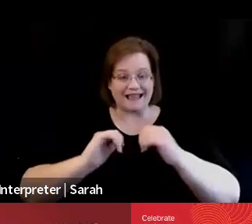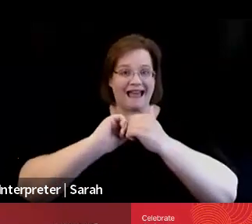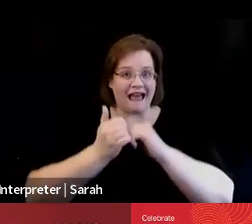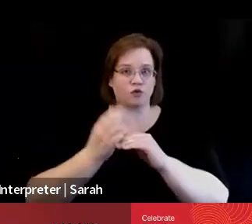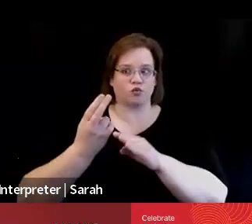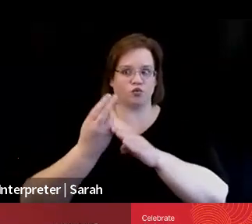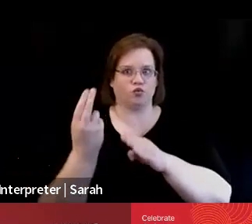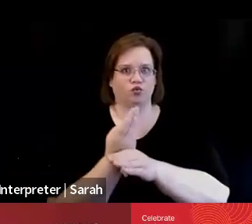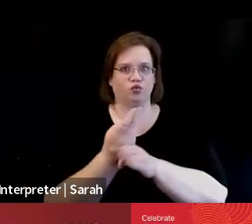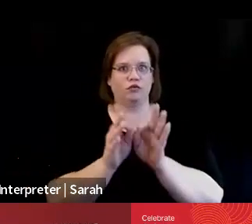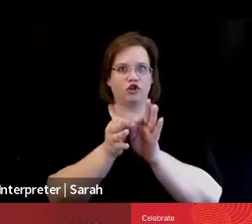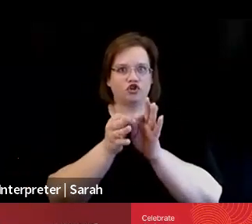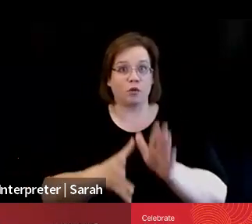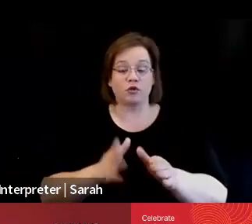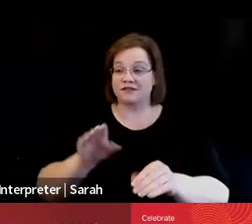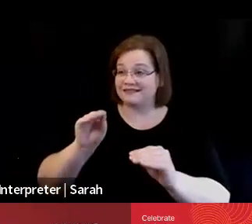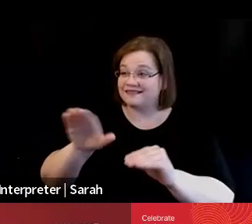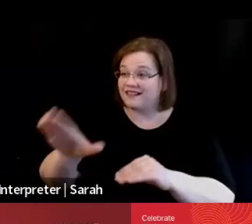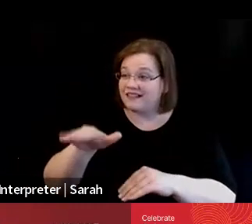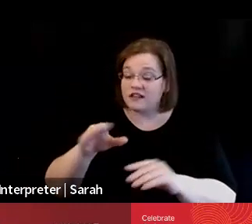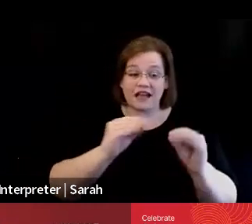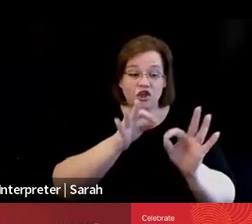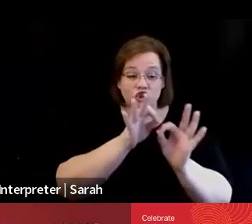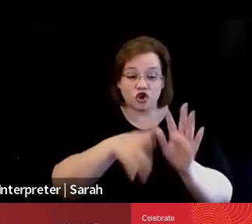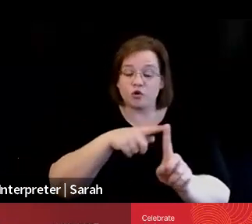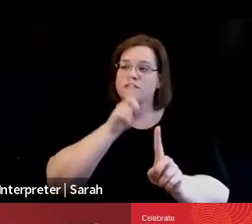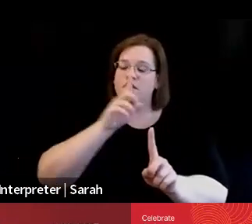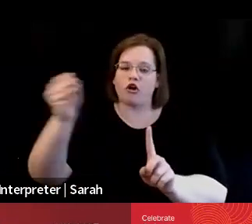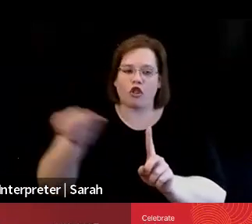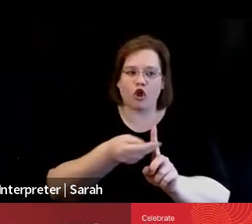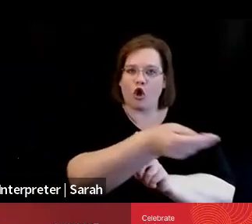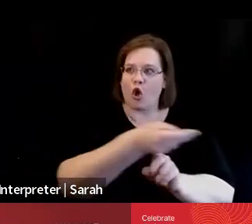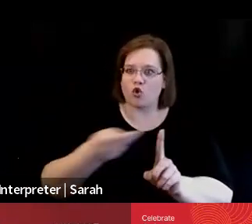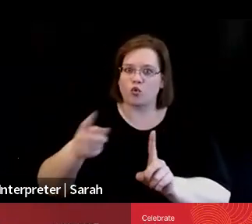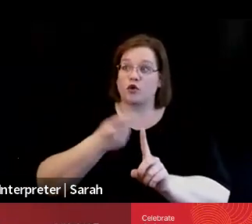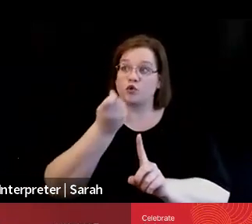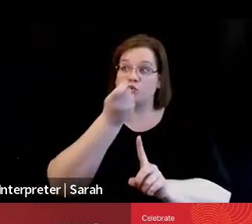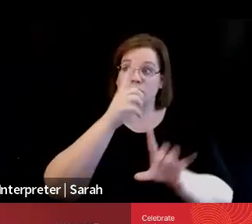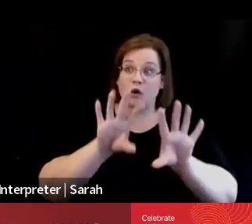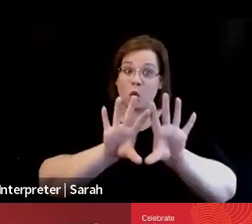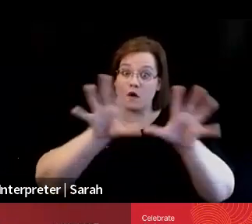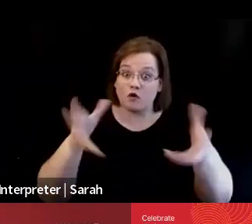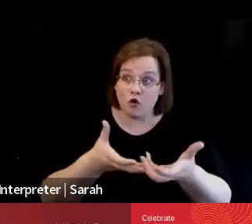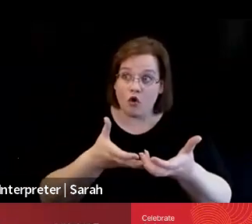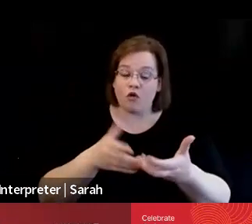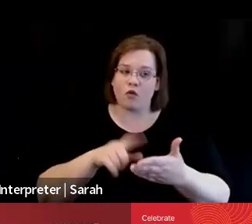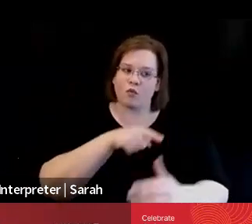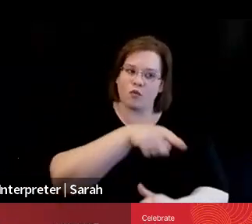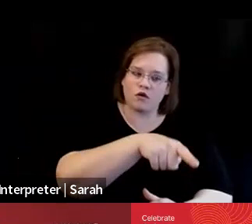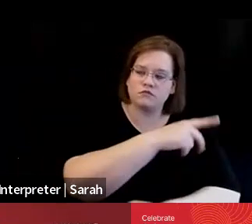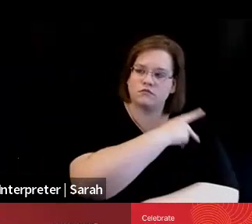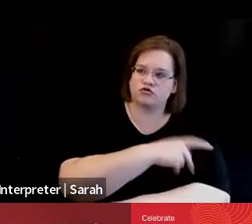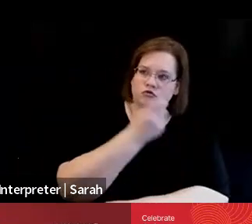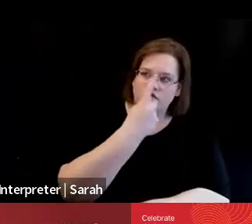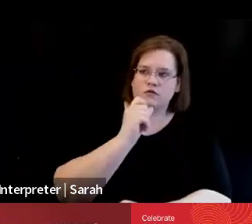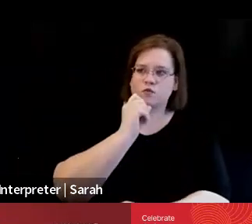interpreters. I teach them that interpreters are kind of the conduit to understanding overall what their patient understands and what they don't.